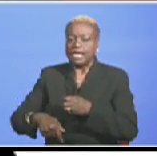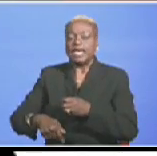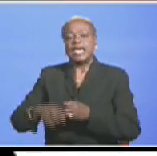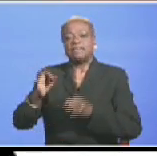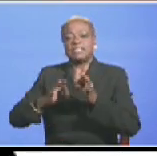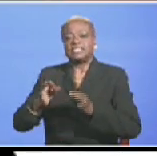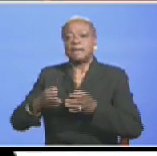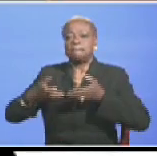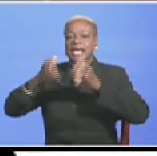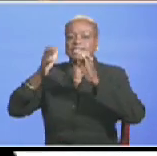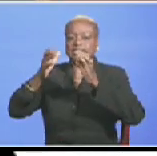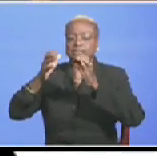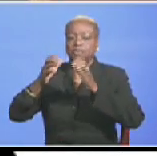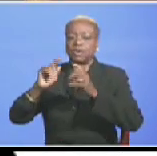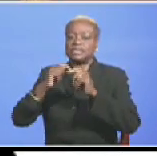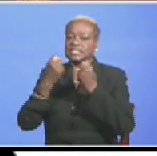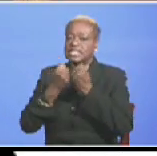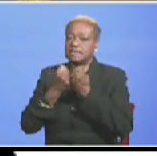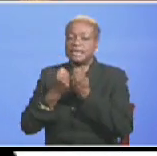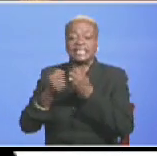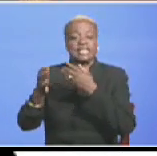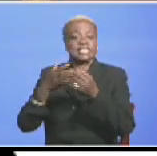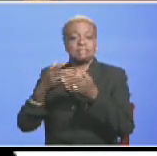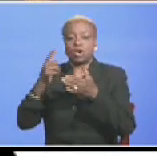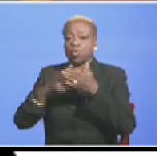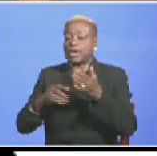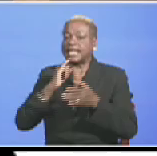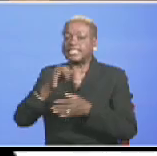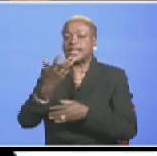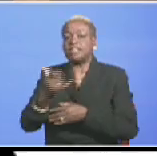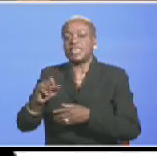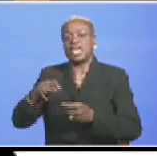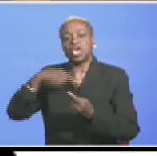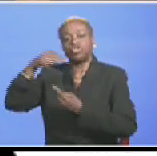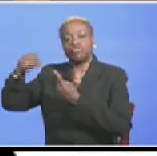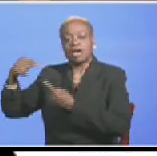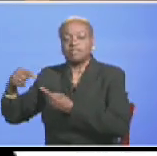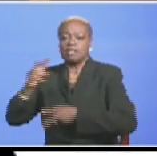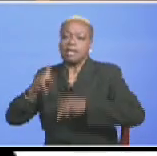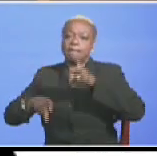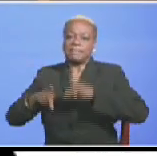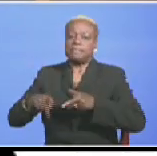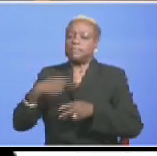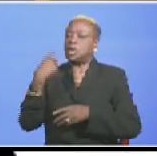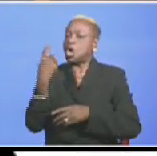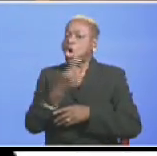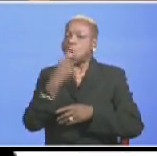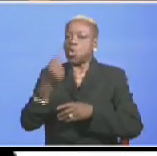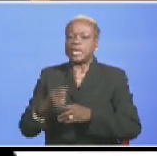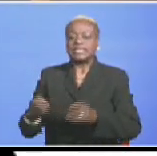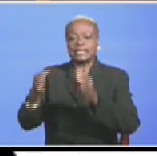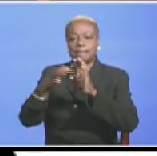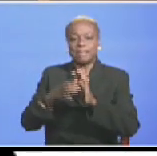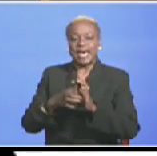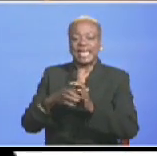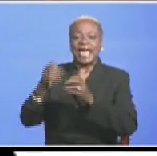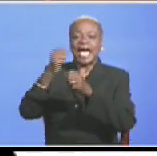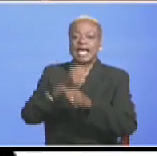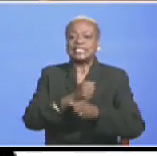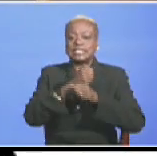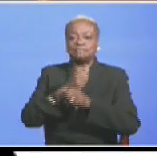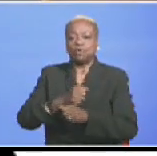athletics, no matter what it is, they travel. And people always combine a sports trip with a little